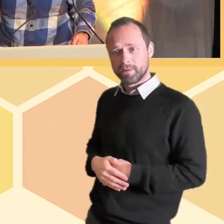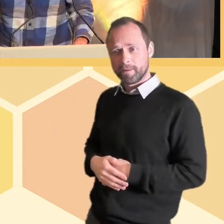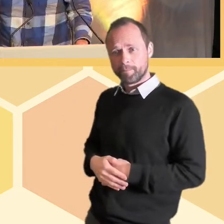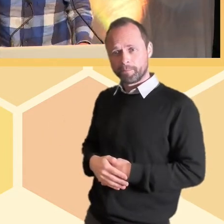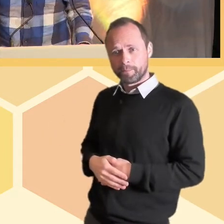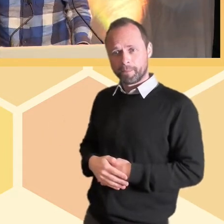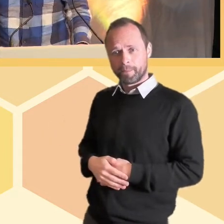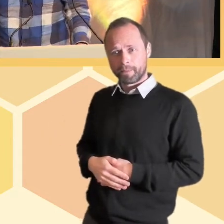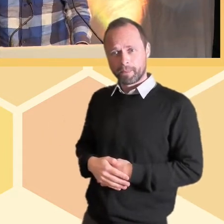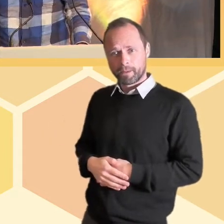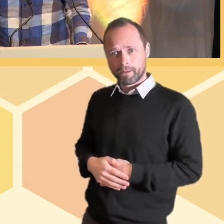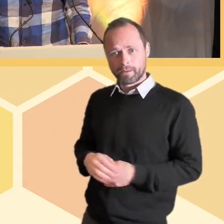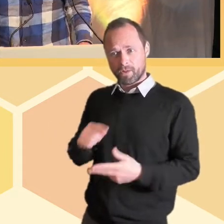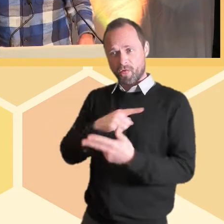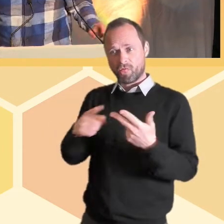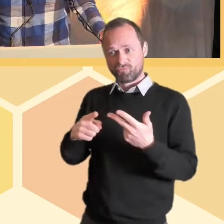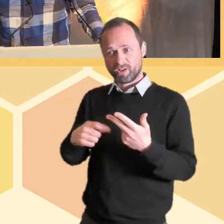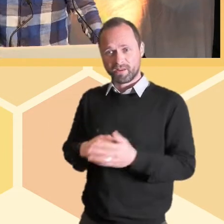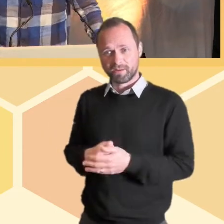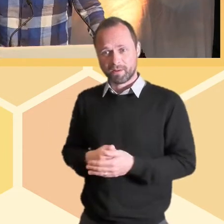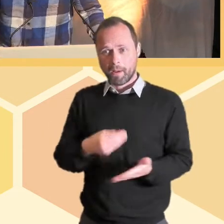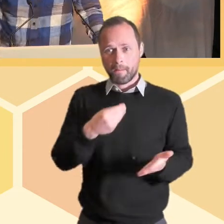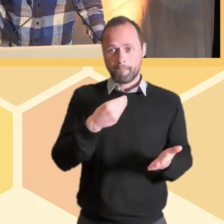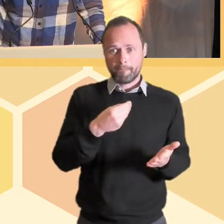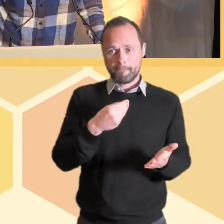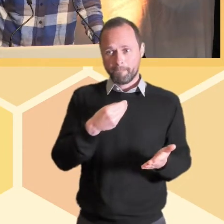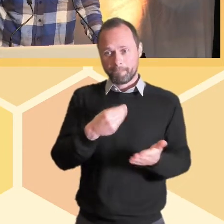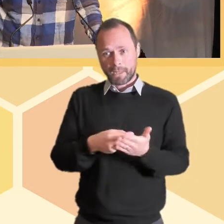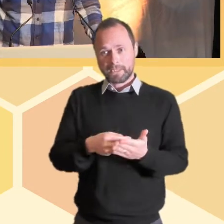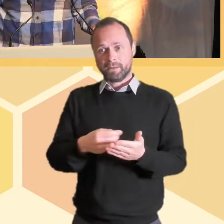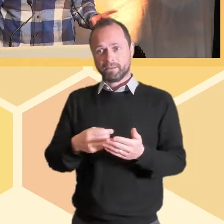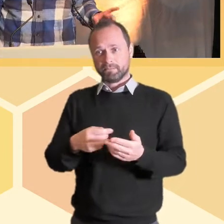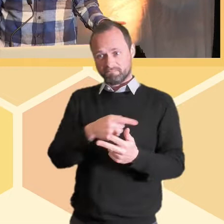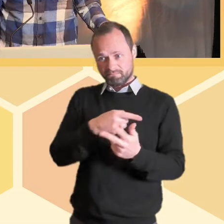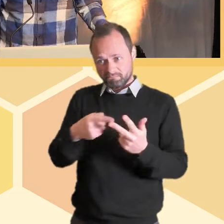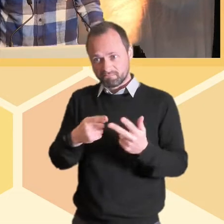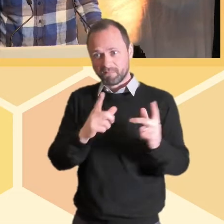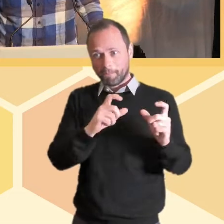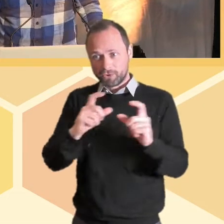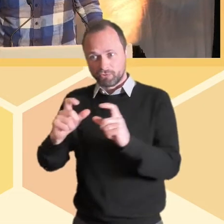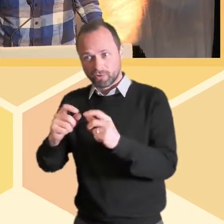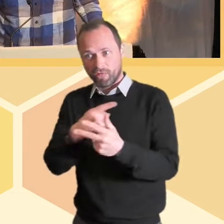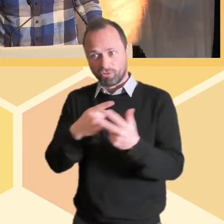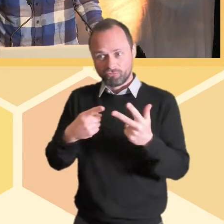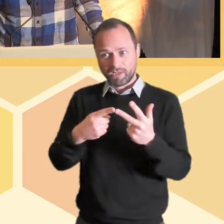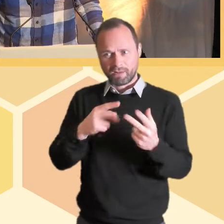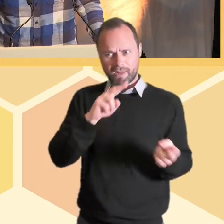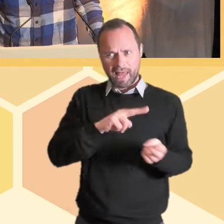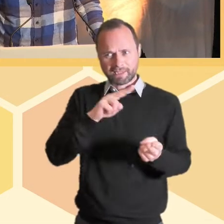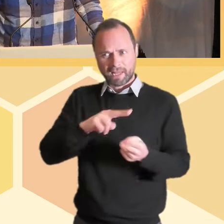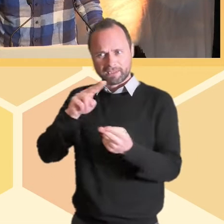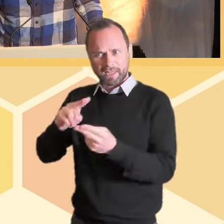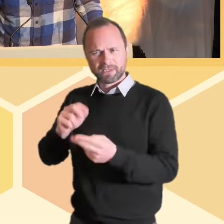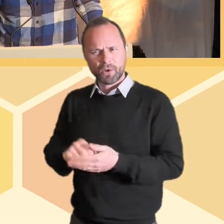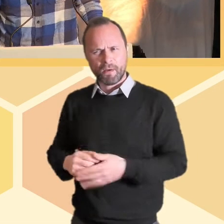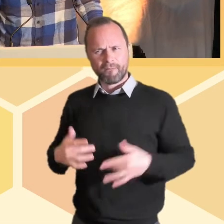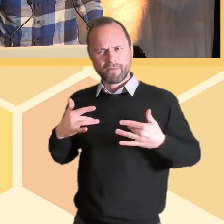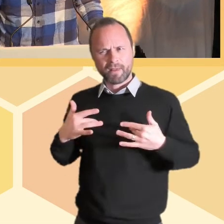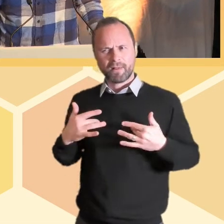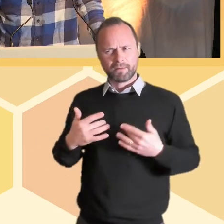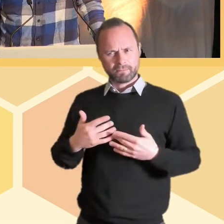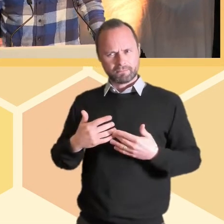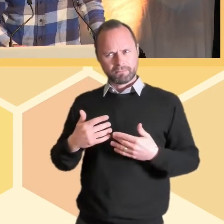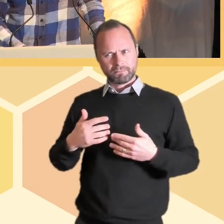of those. I actually think that this is an amazing moment in the life of the church,